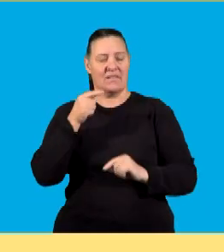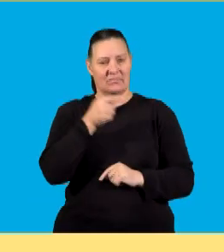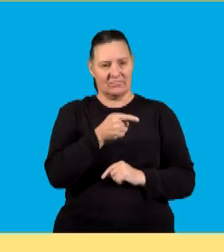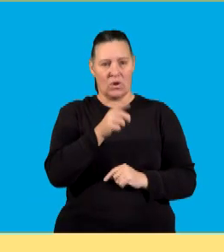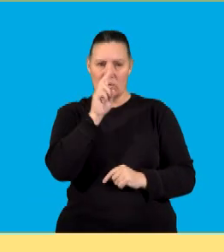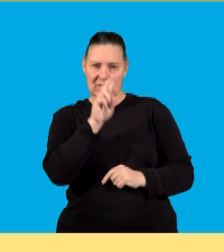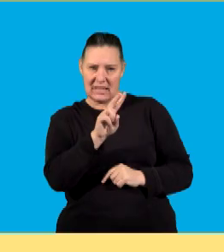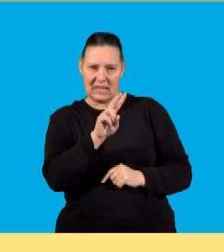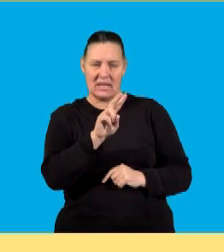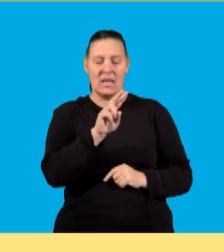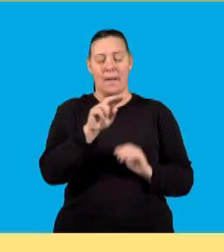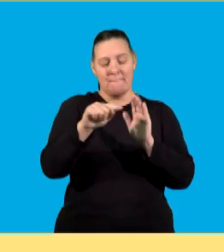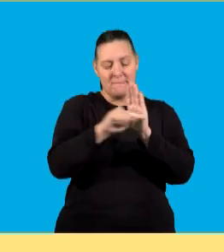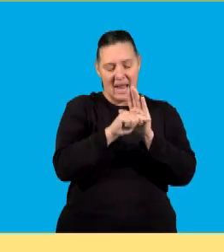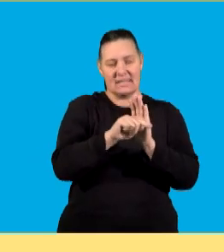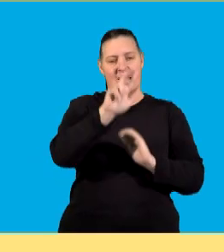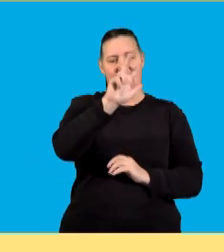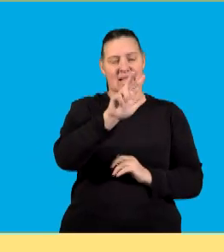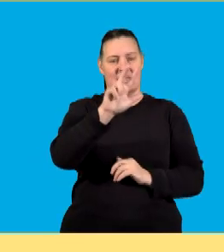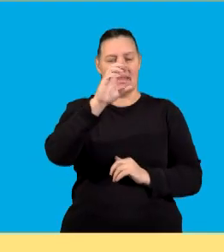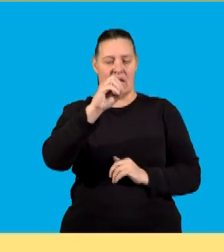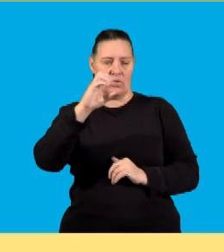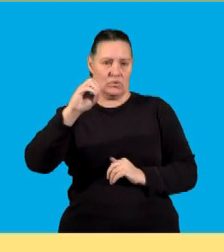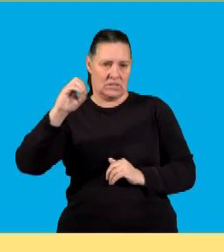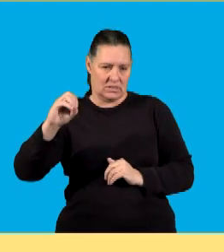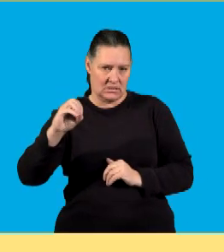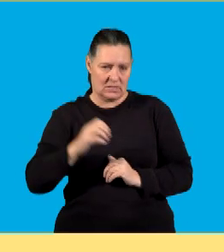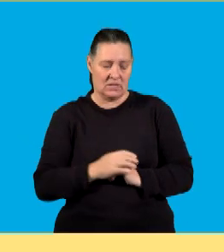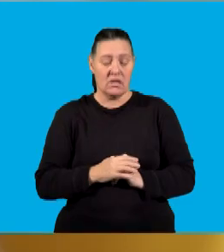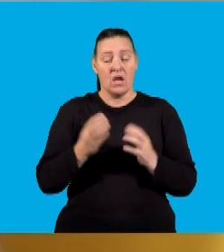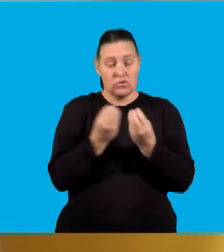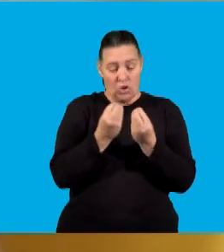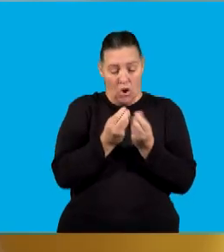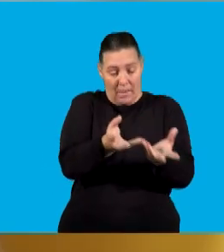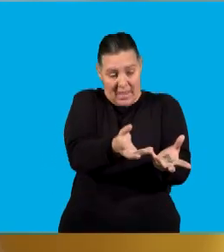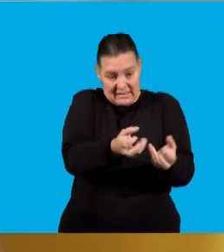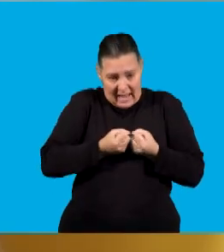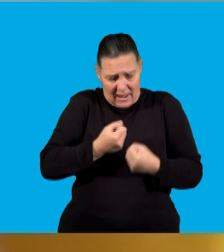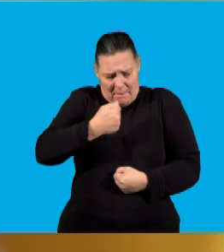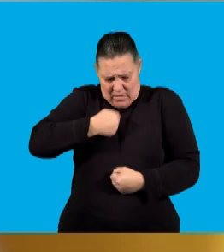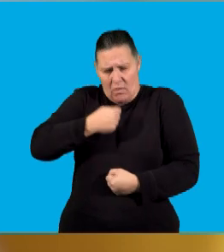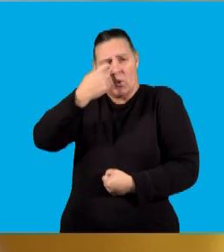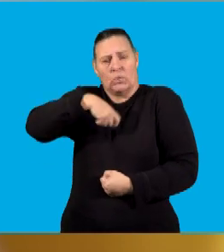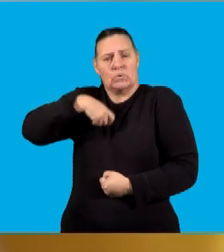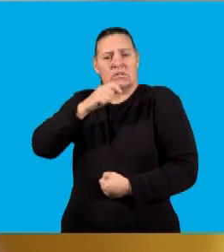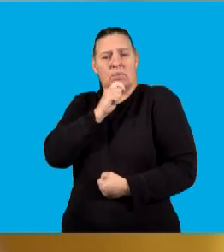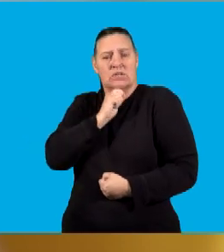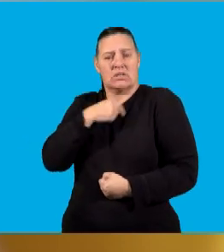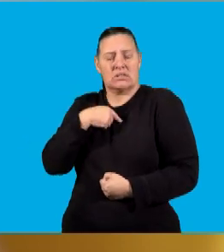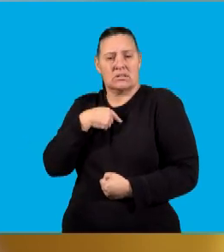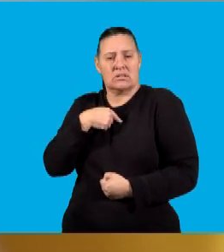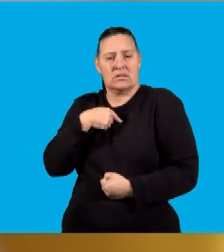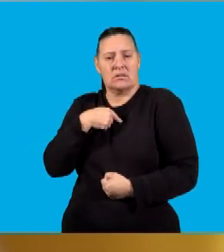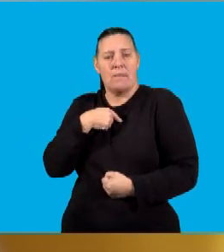that stock. That is why you see I say minus 8,000. The stock that the owner has taken for personal use is